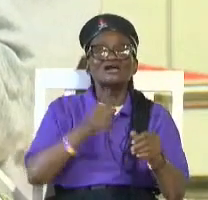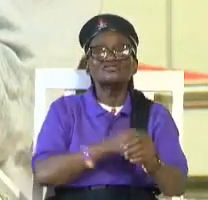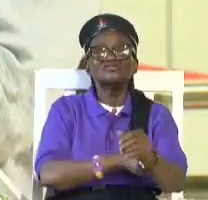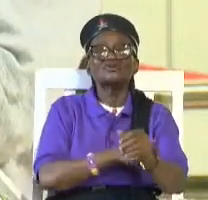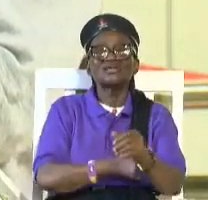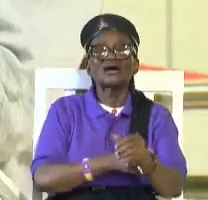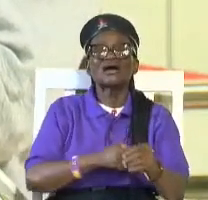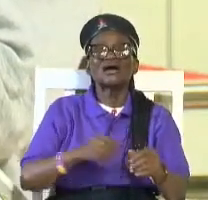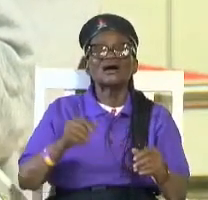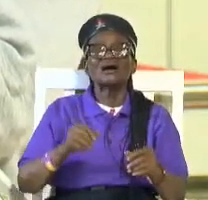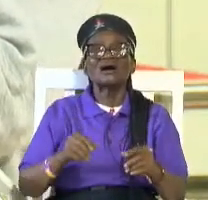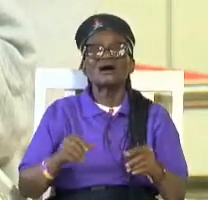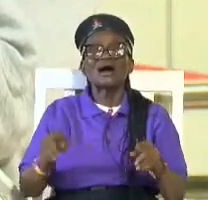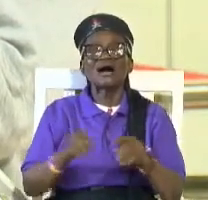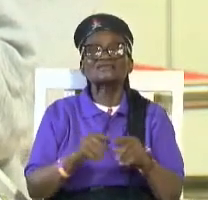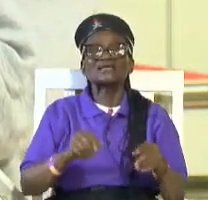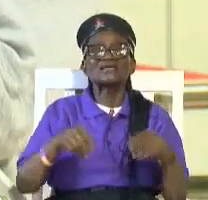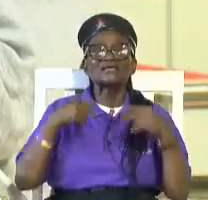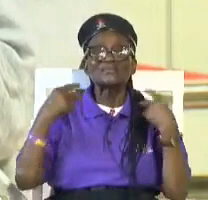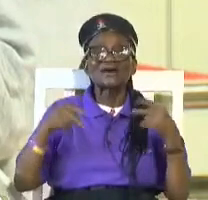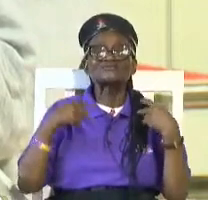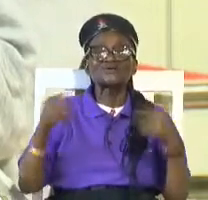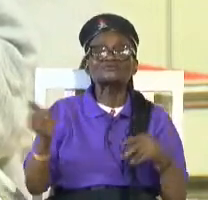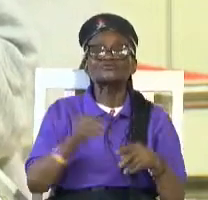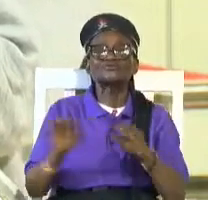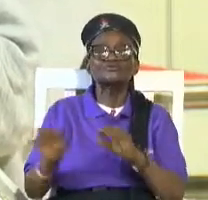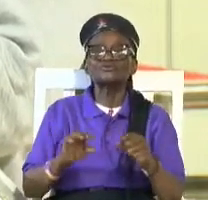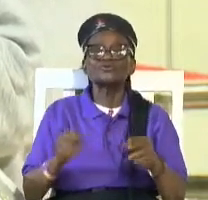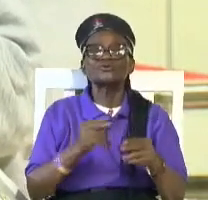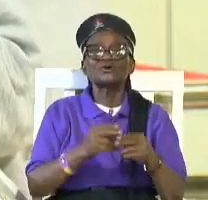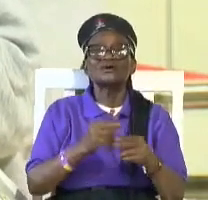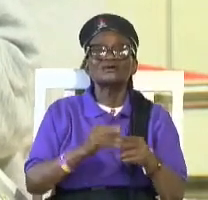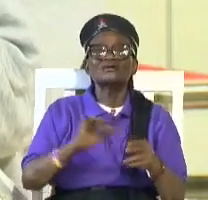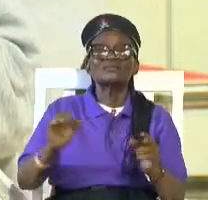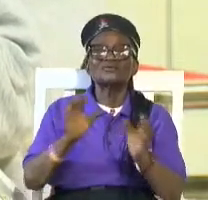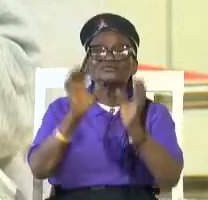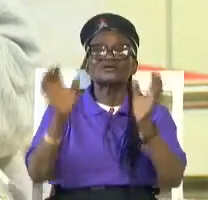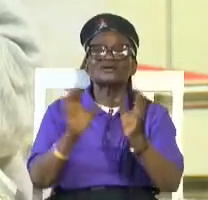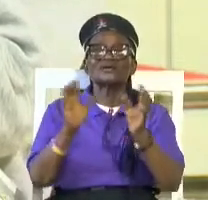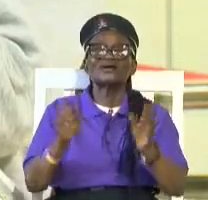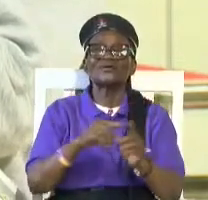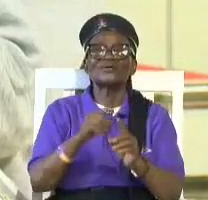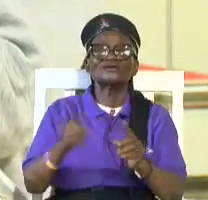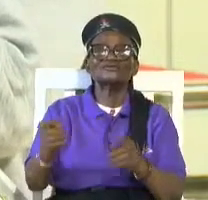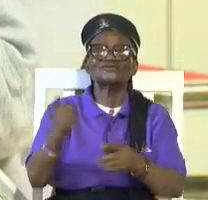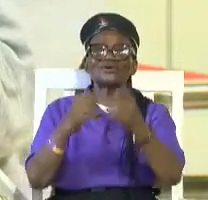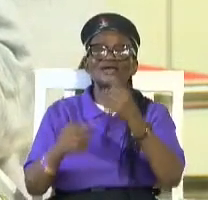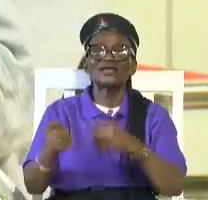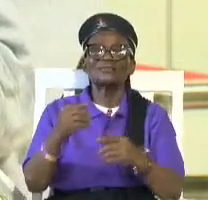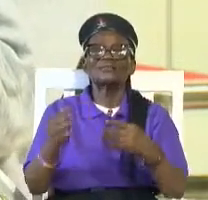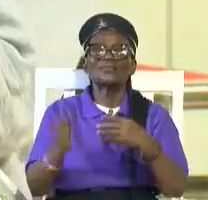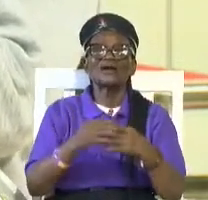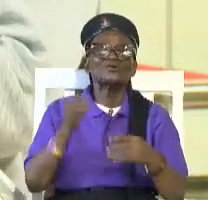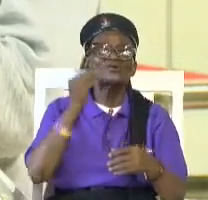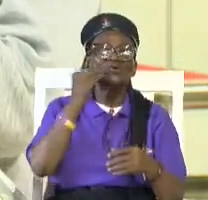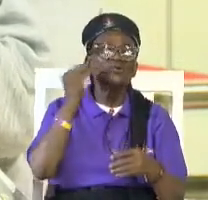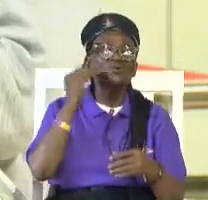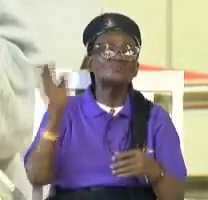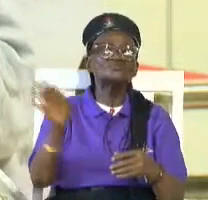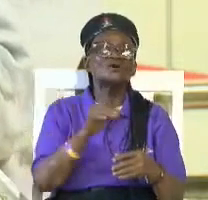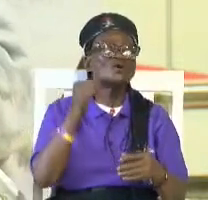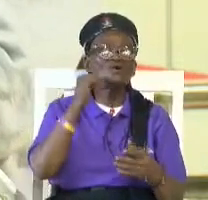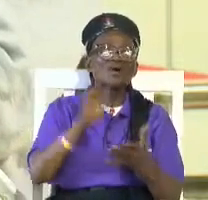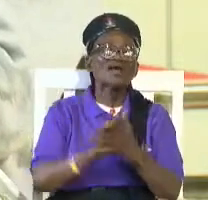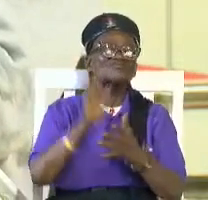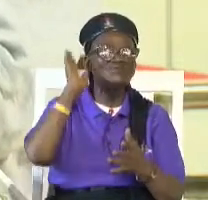it. You know, as a pastor, you do naming ceremony. When you come back home, your wife will be feeling bad. But to the glory